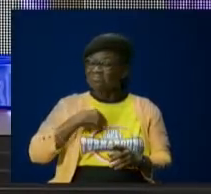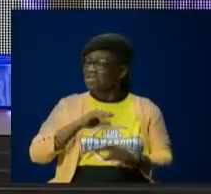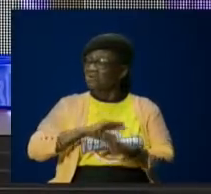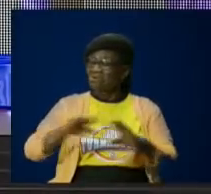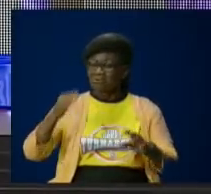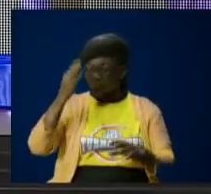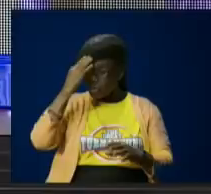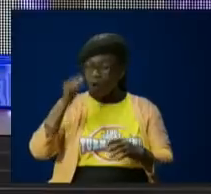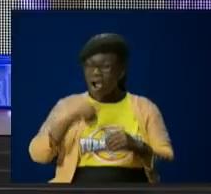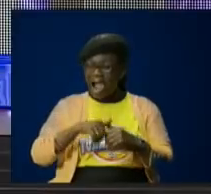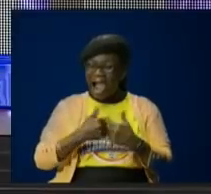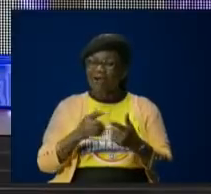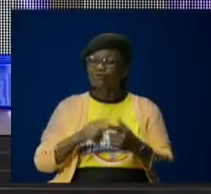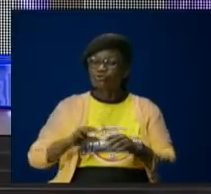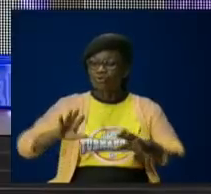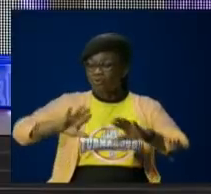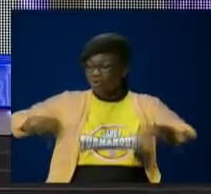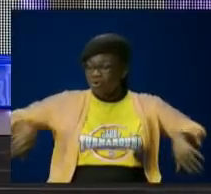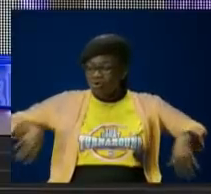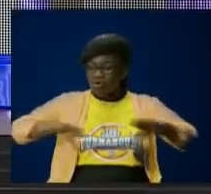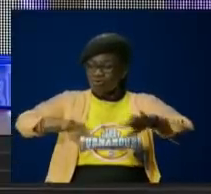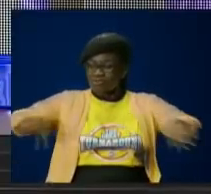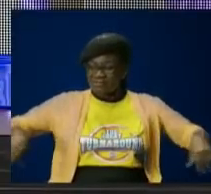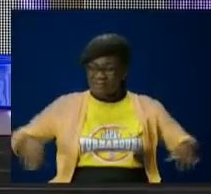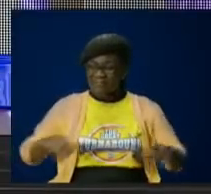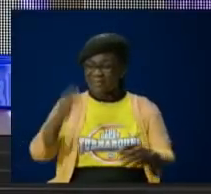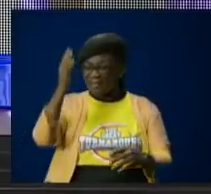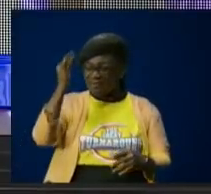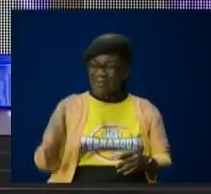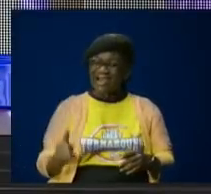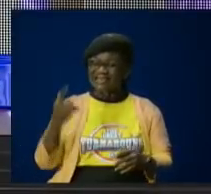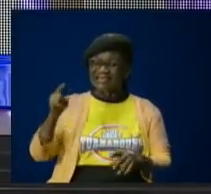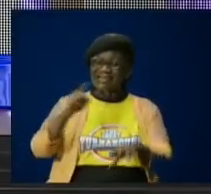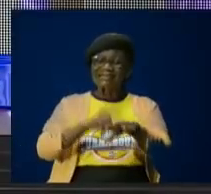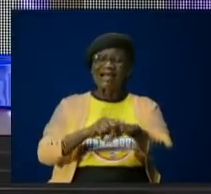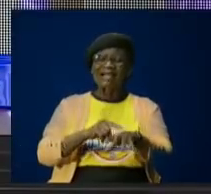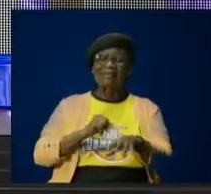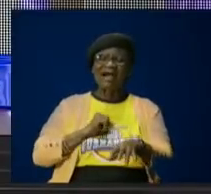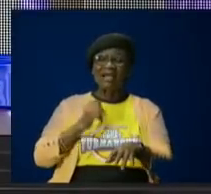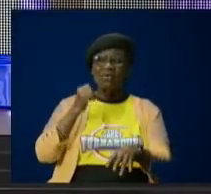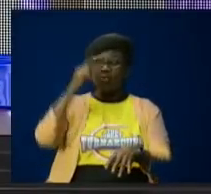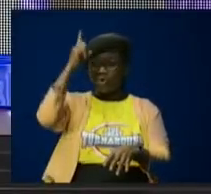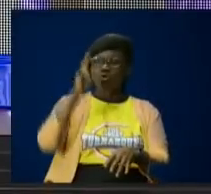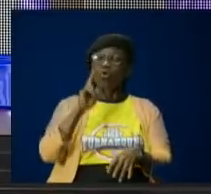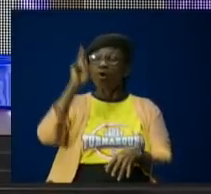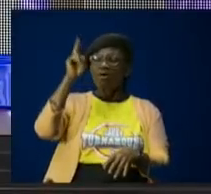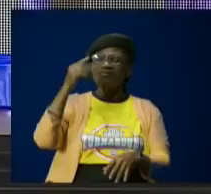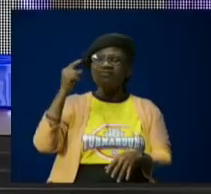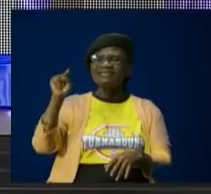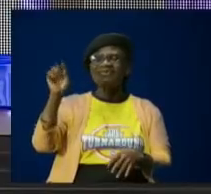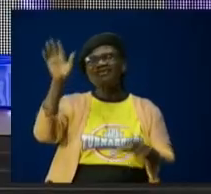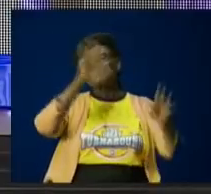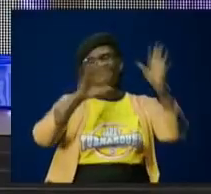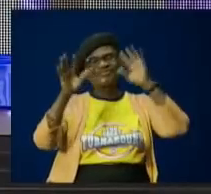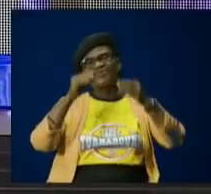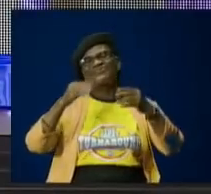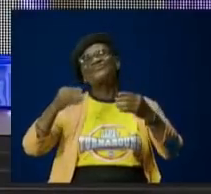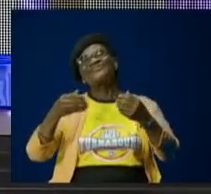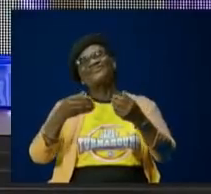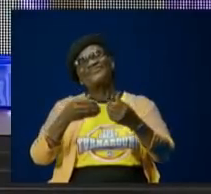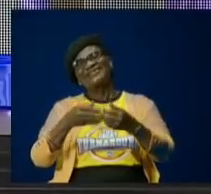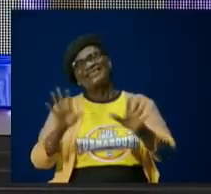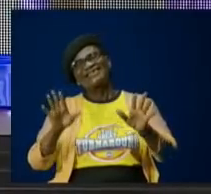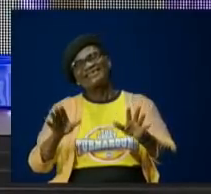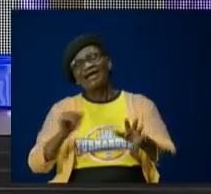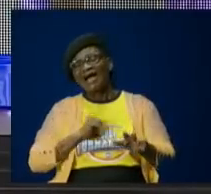By the time I woke up, the storm was over. And yet I know a friend of mine, for the first time